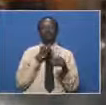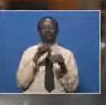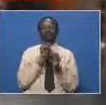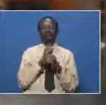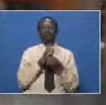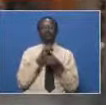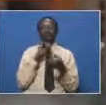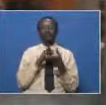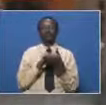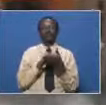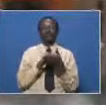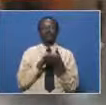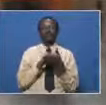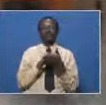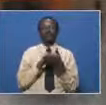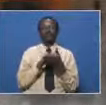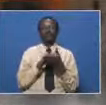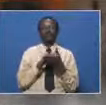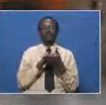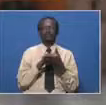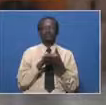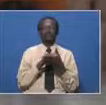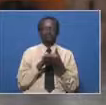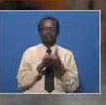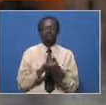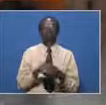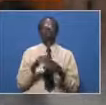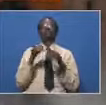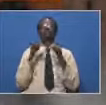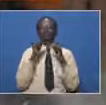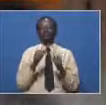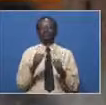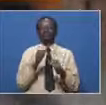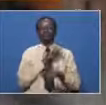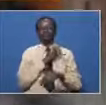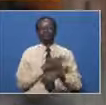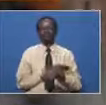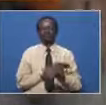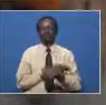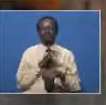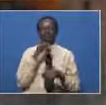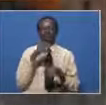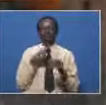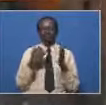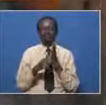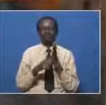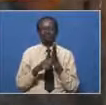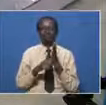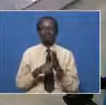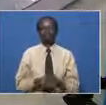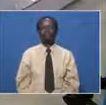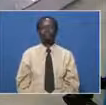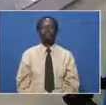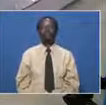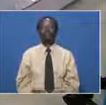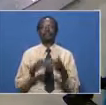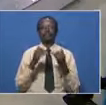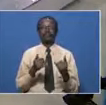who has all the powers himself and is not what you call it, not dispersed, then you have a problem. Thank you. Let me come to Collins Odote